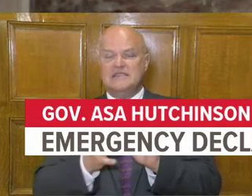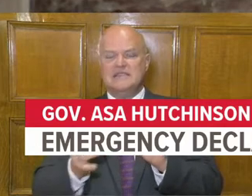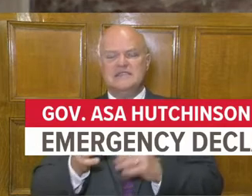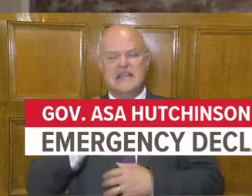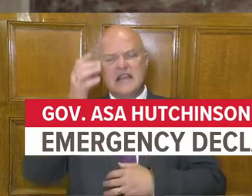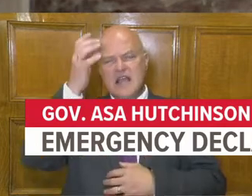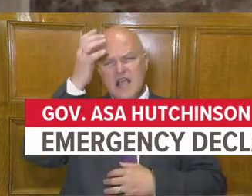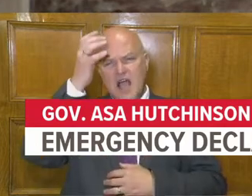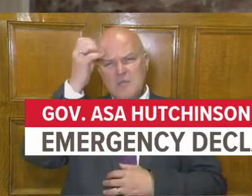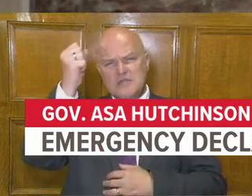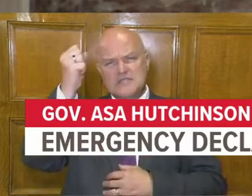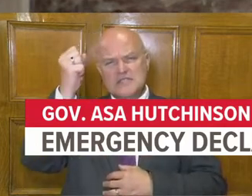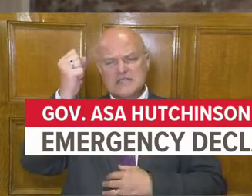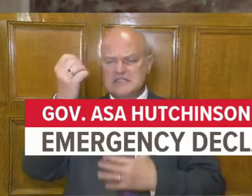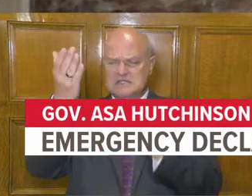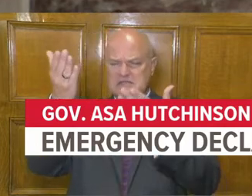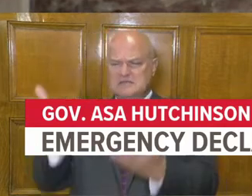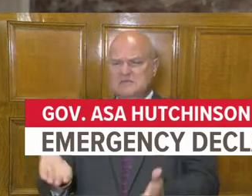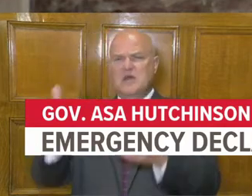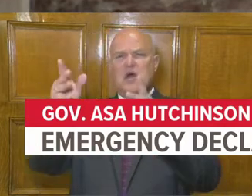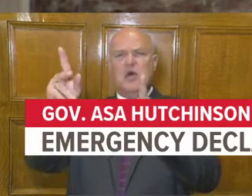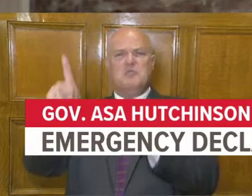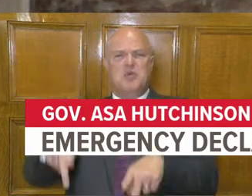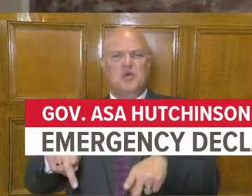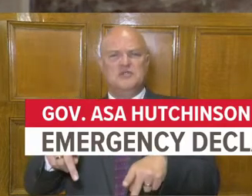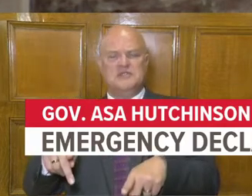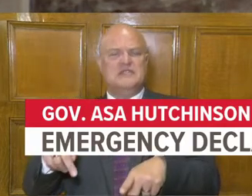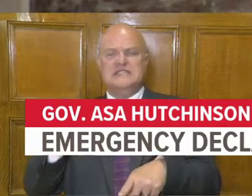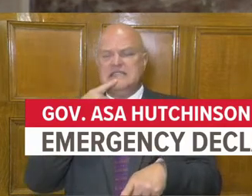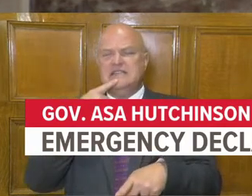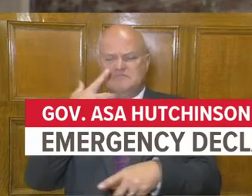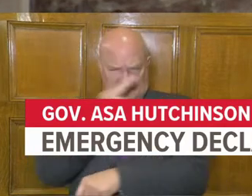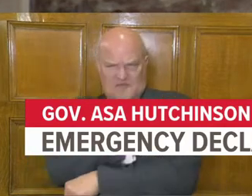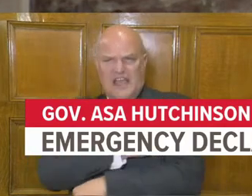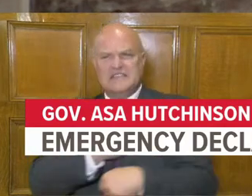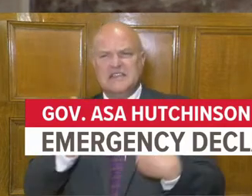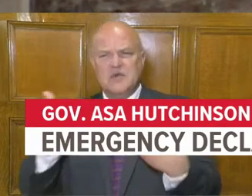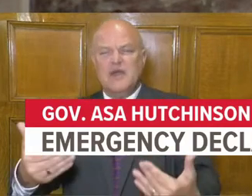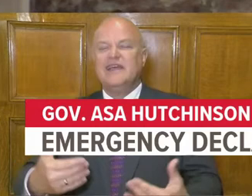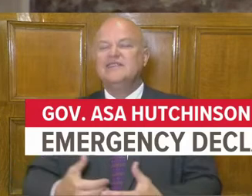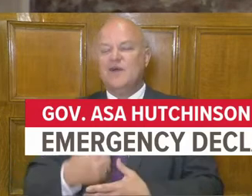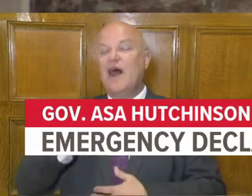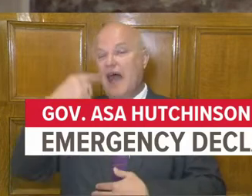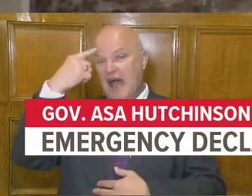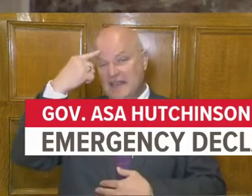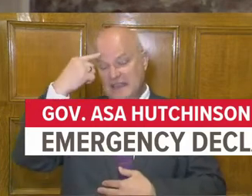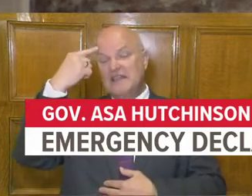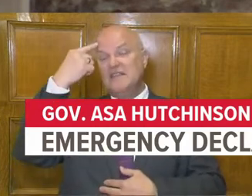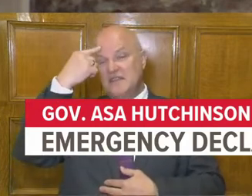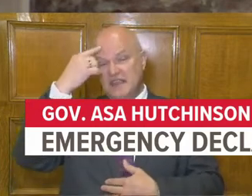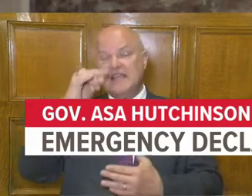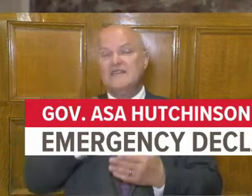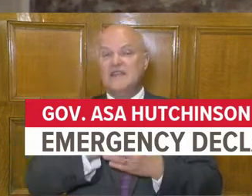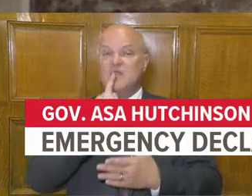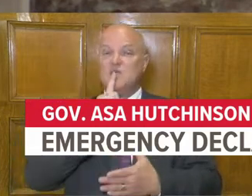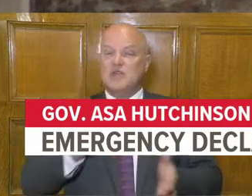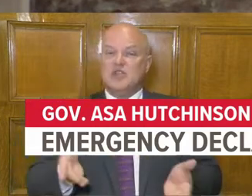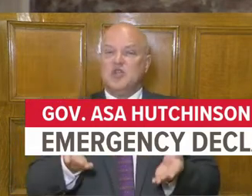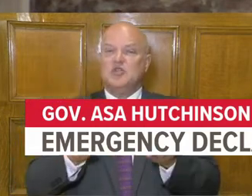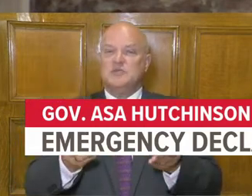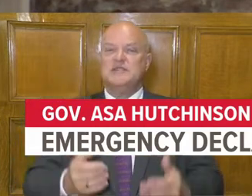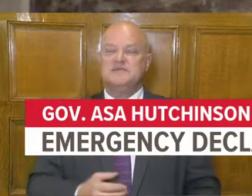sense citizen that says, let's get the vaccine. And so I think they will think of it as a real